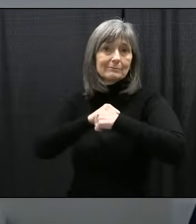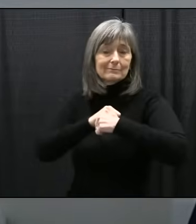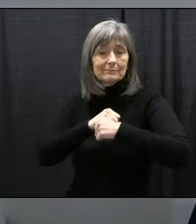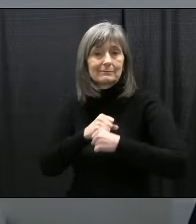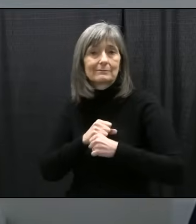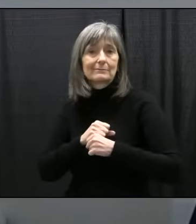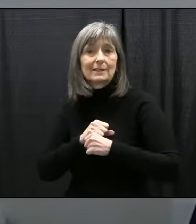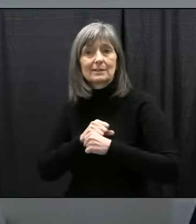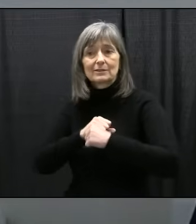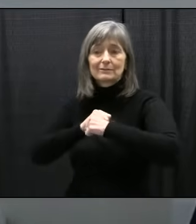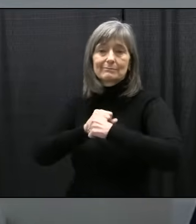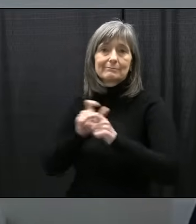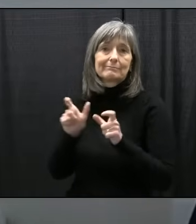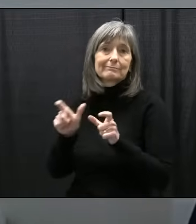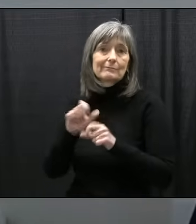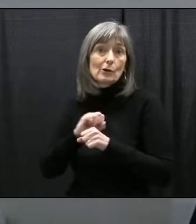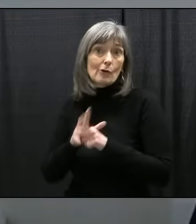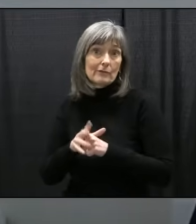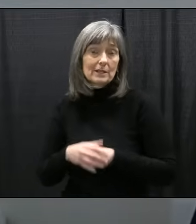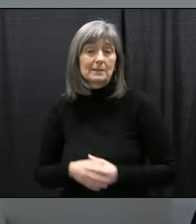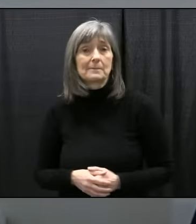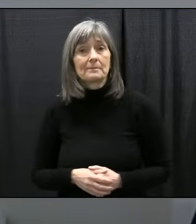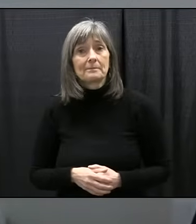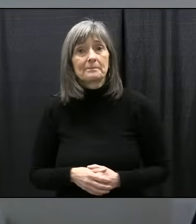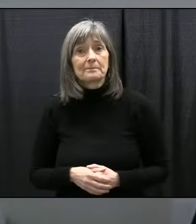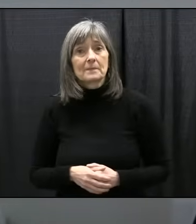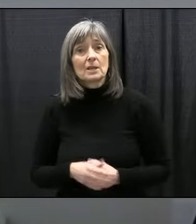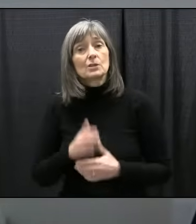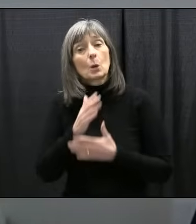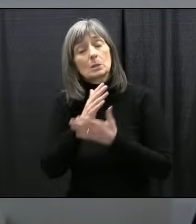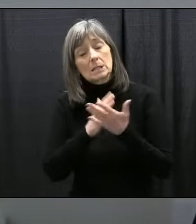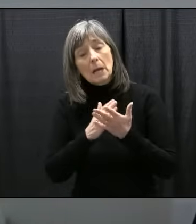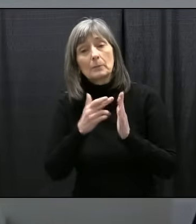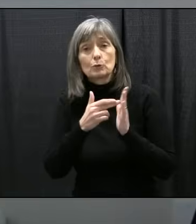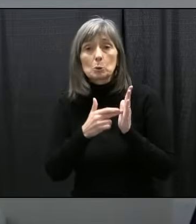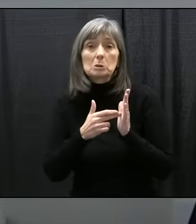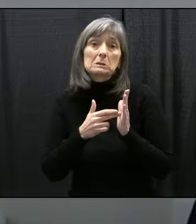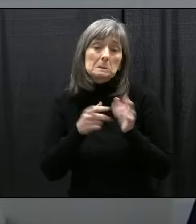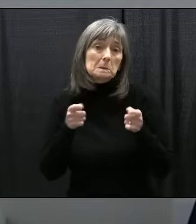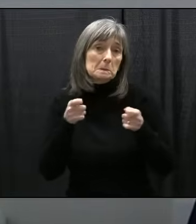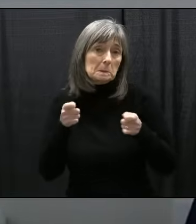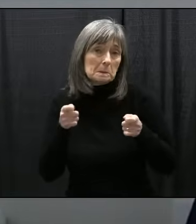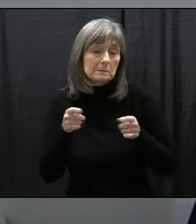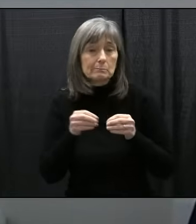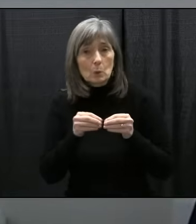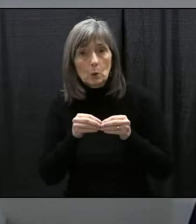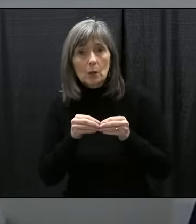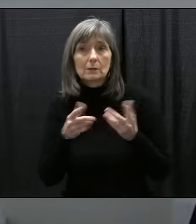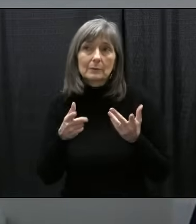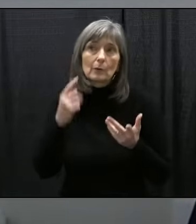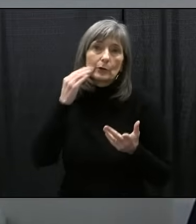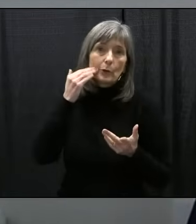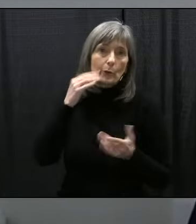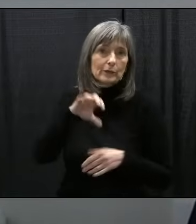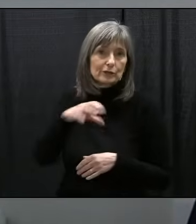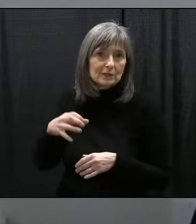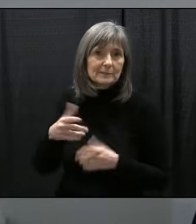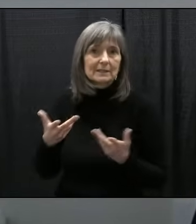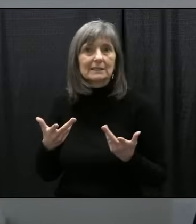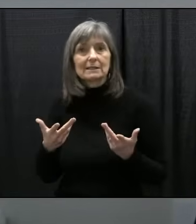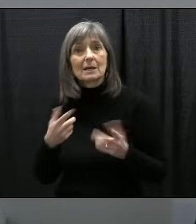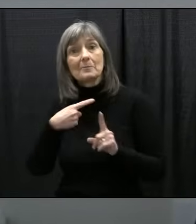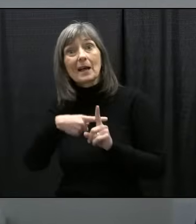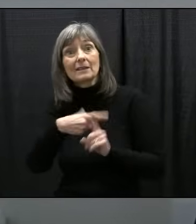COVID. So again, we've had to tighten up some of those restrictions, conscious of the time of the year and conscious of the fact that we have